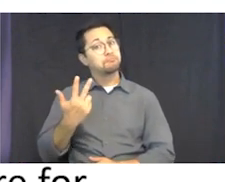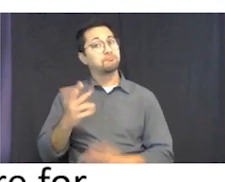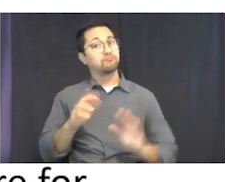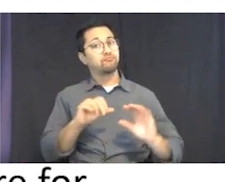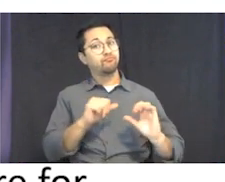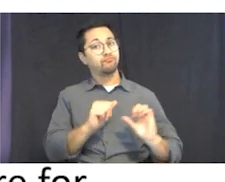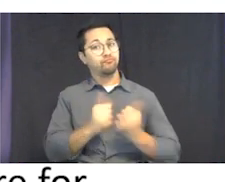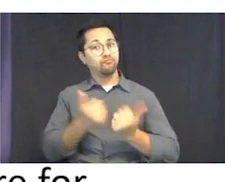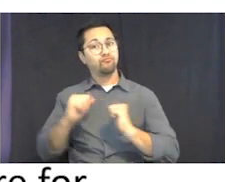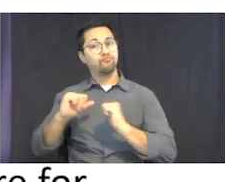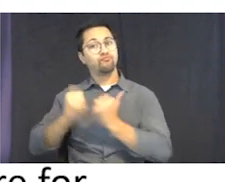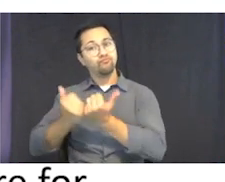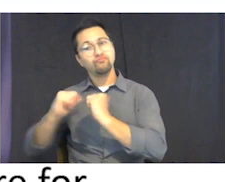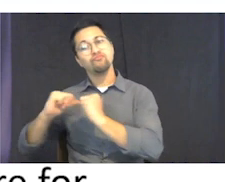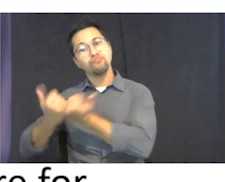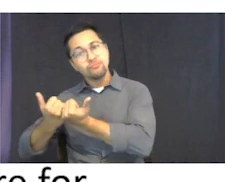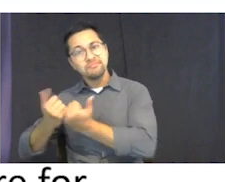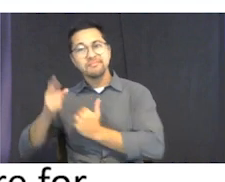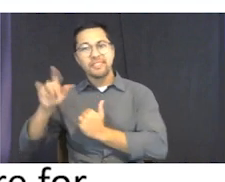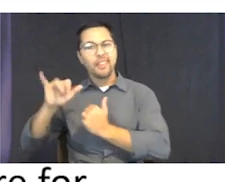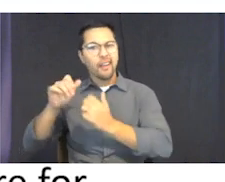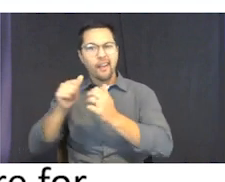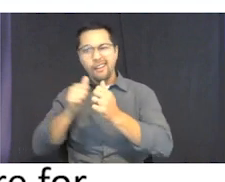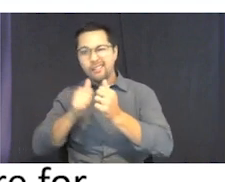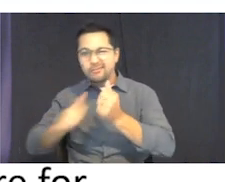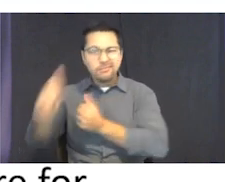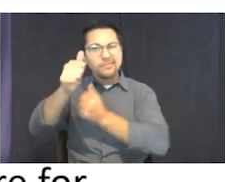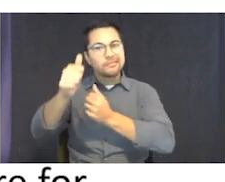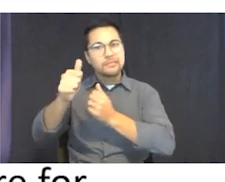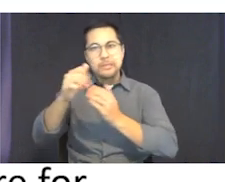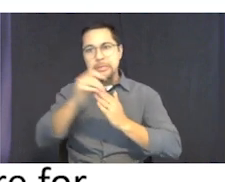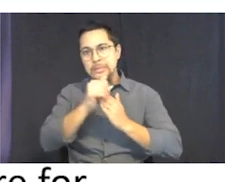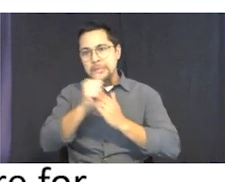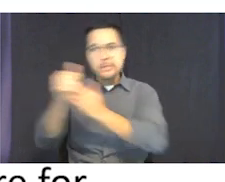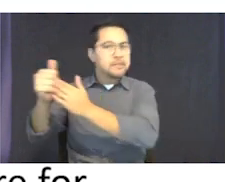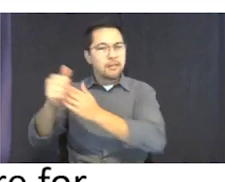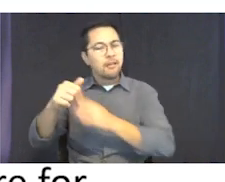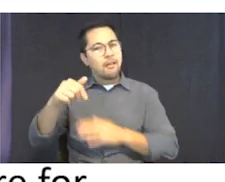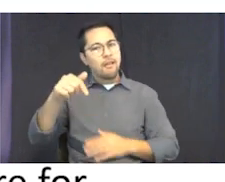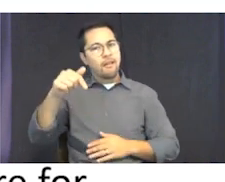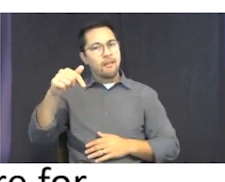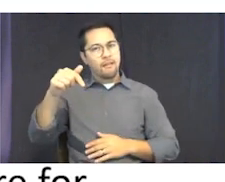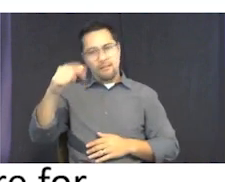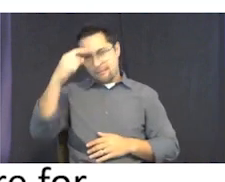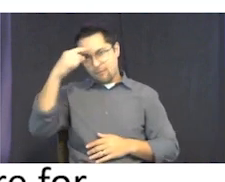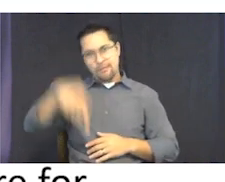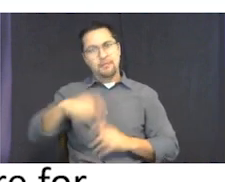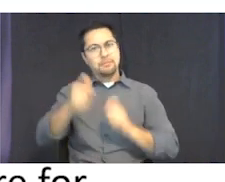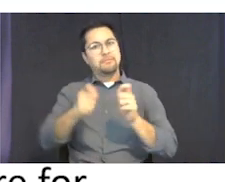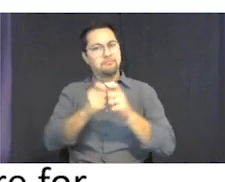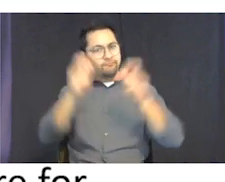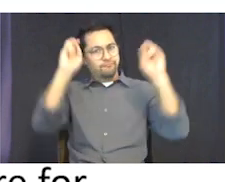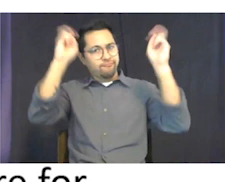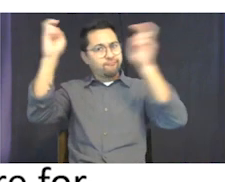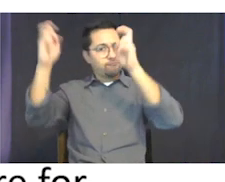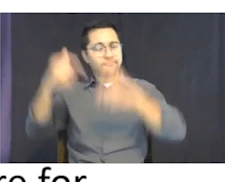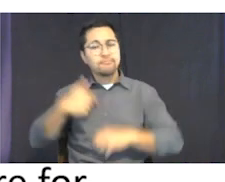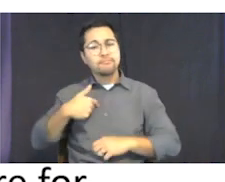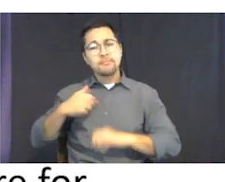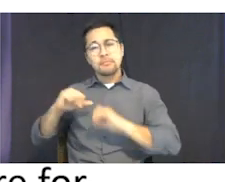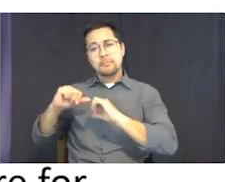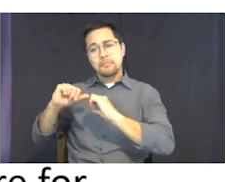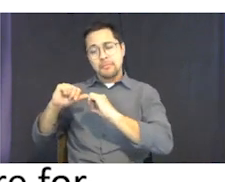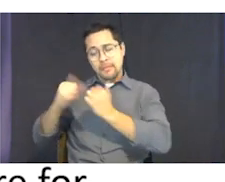really pioneering or piloting the plane, if you will, on this particular issue. I represent the Agency